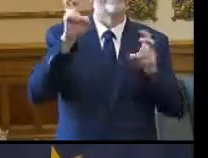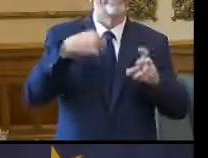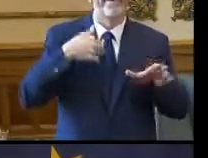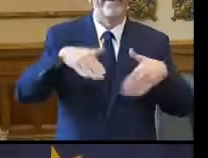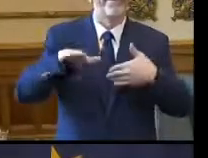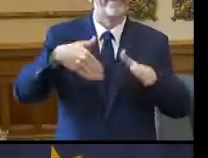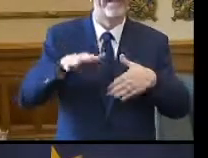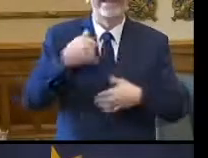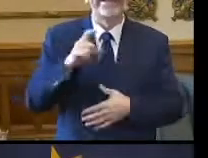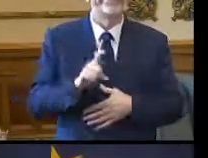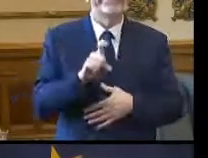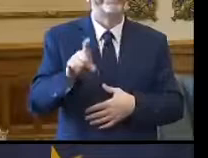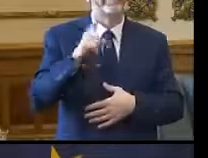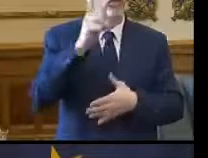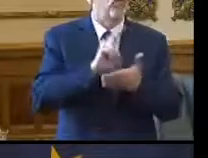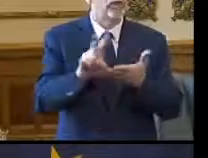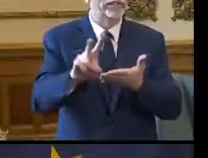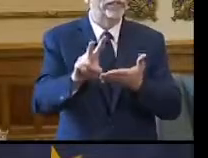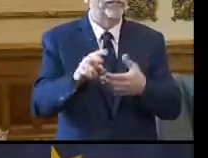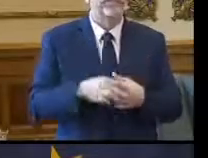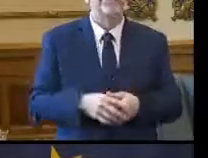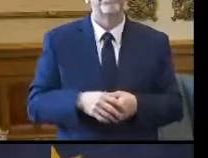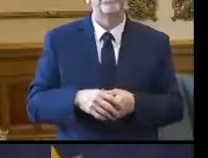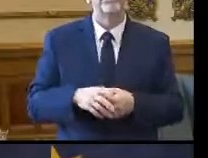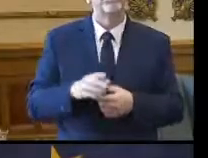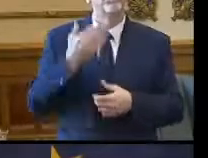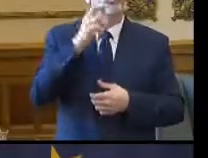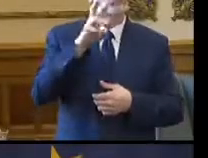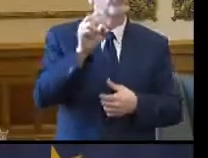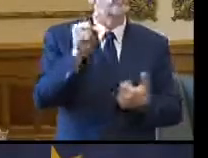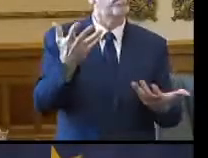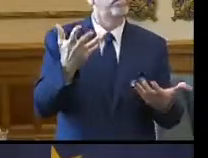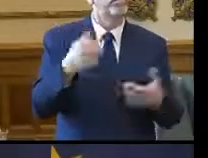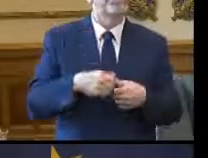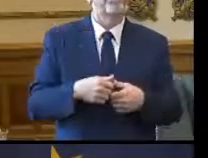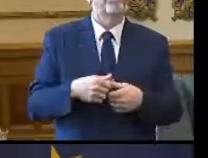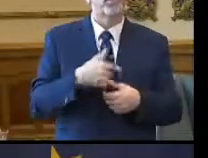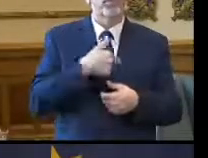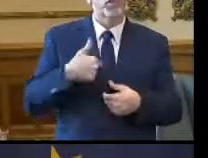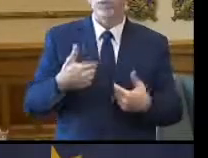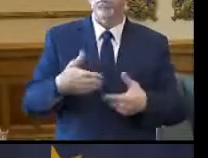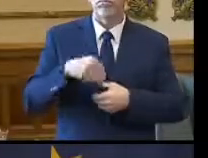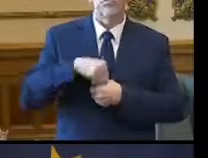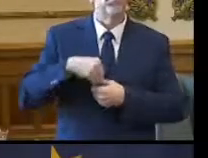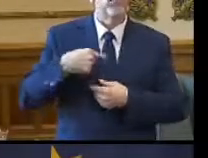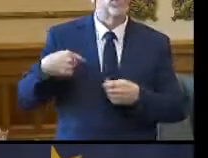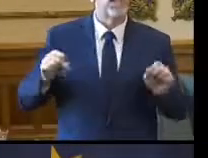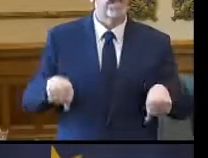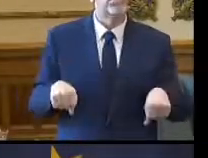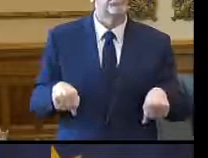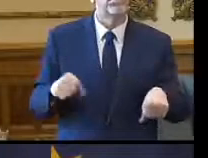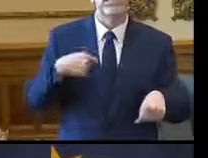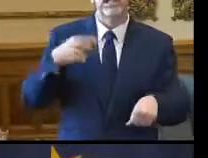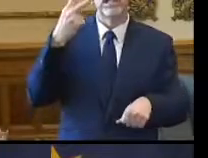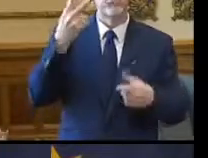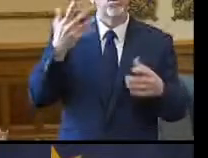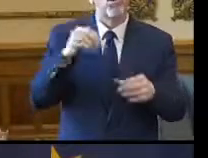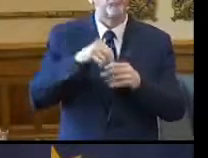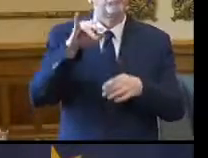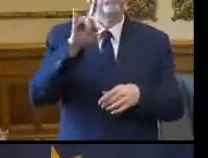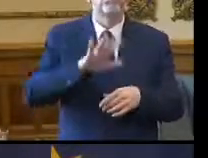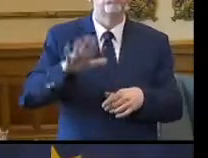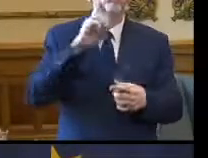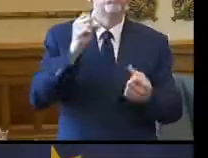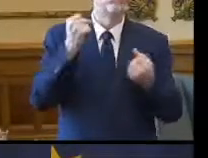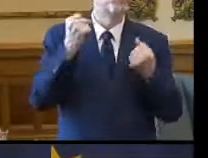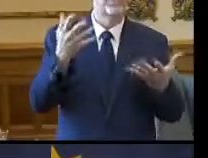our next guests include Dr. Edward Rico. He is the Chief of Medical Staff at Horizon Health in Paris, Illinois. He also provides specialty